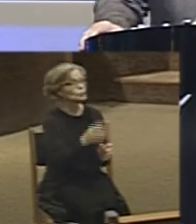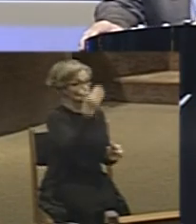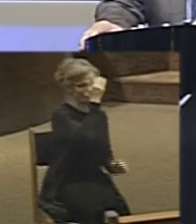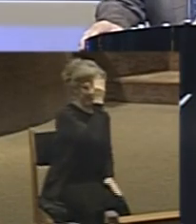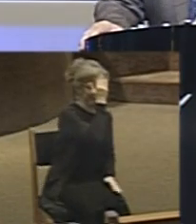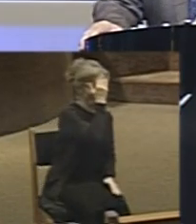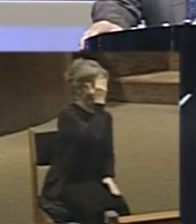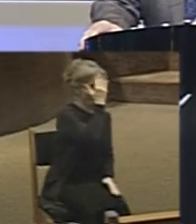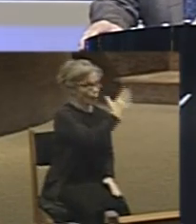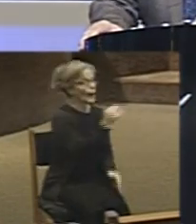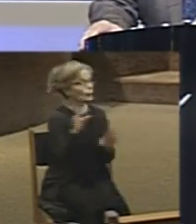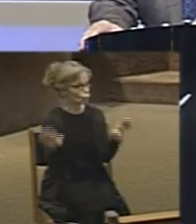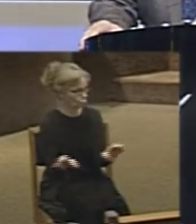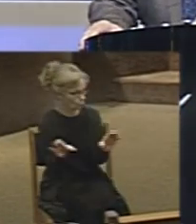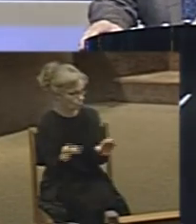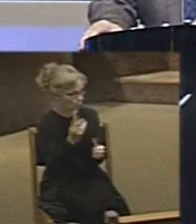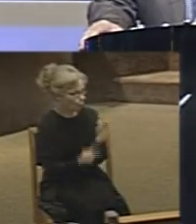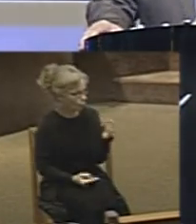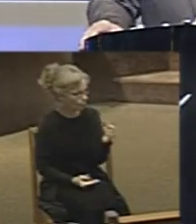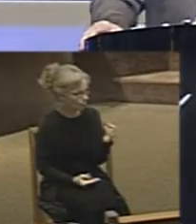It's sin.